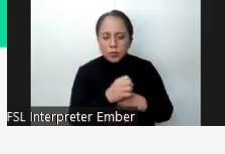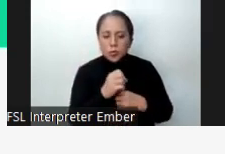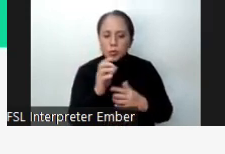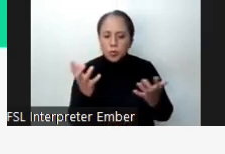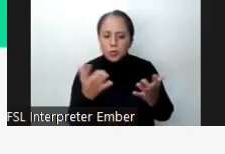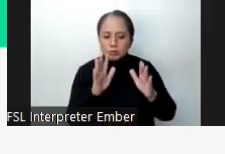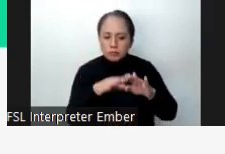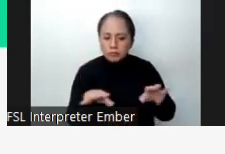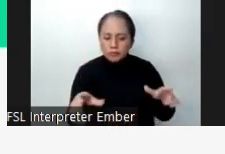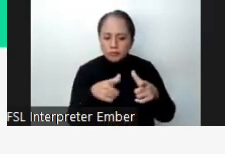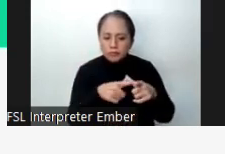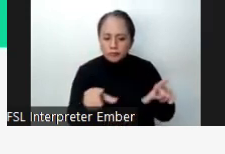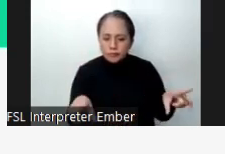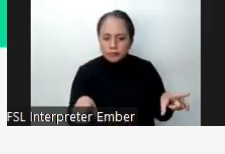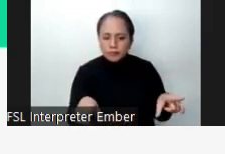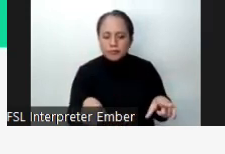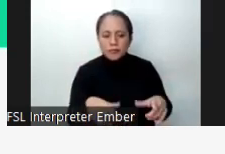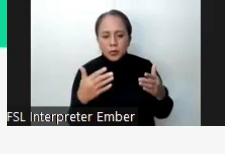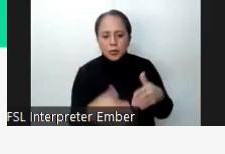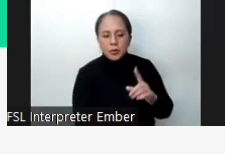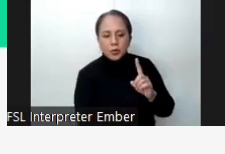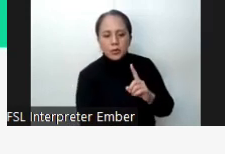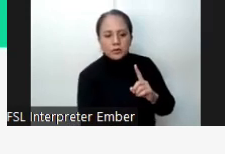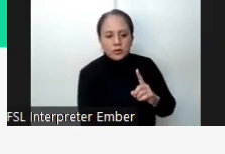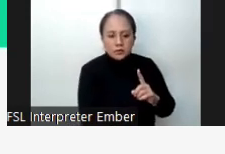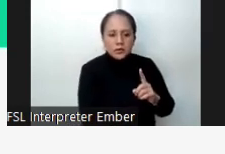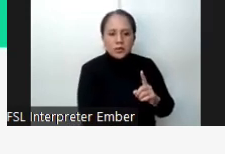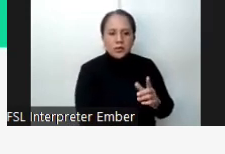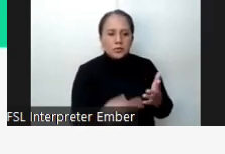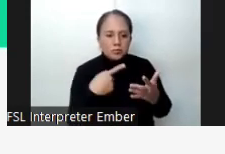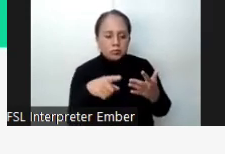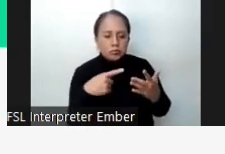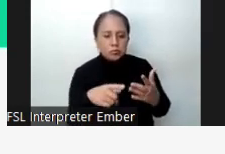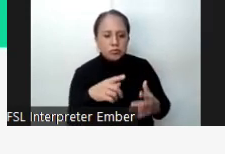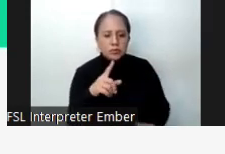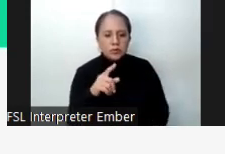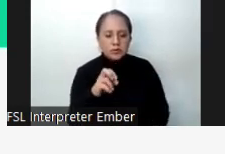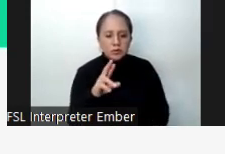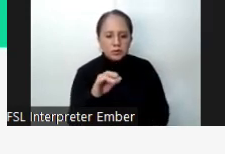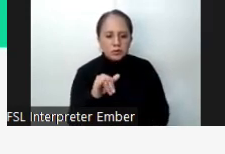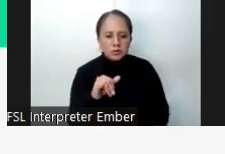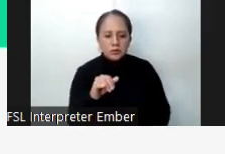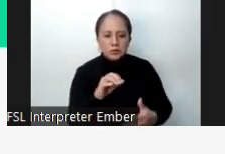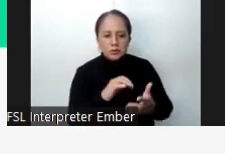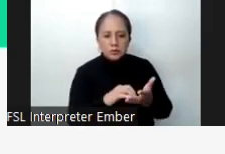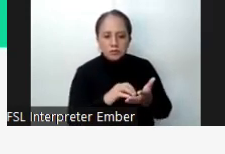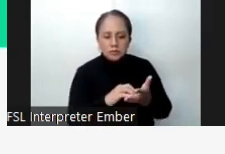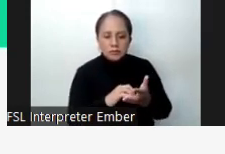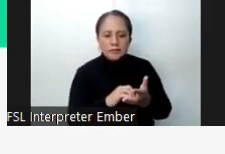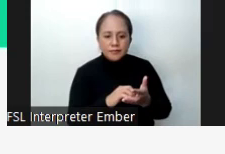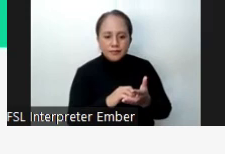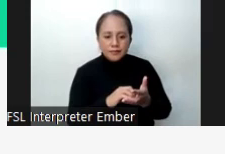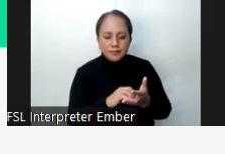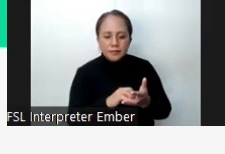on children's language. So the focus there was looking into the literacy practices,